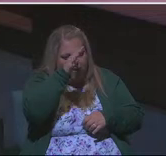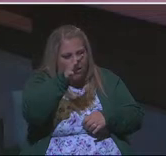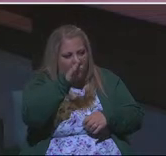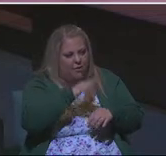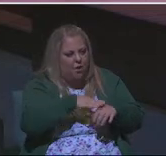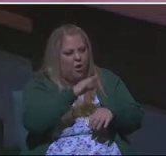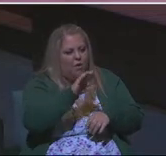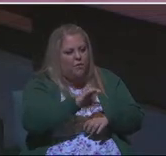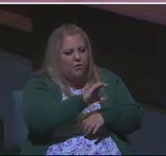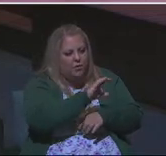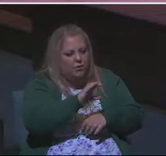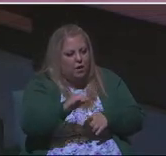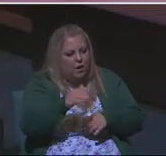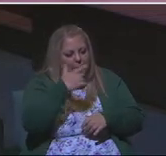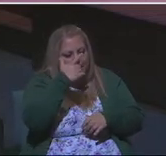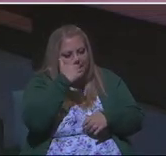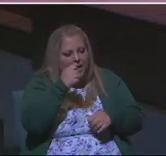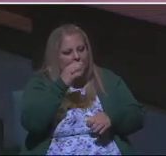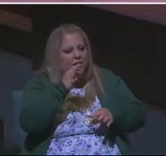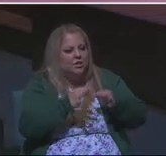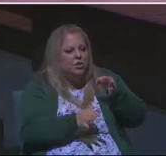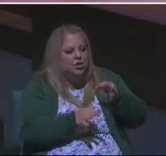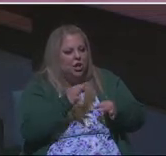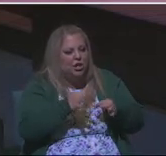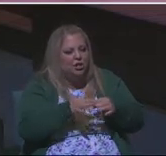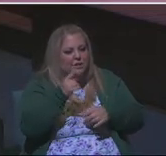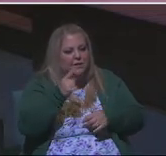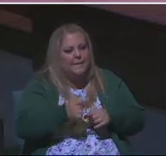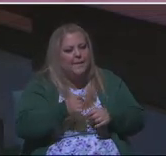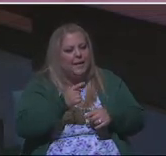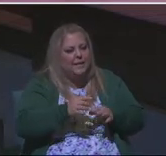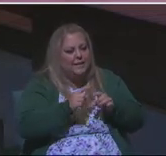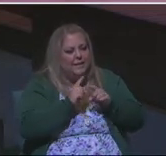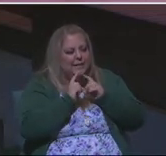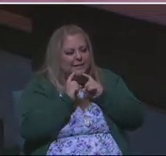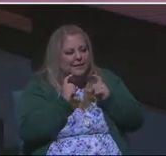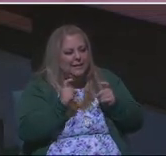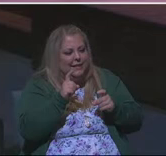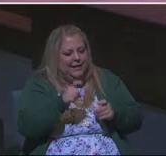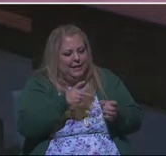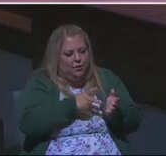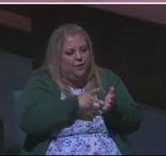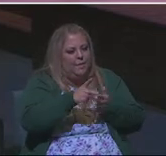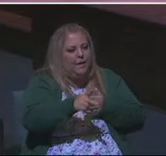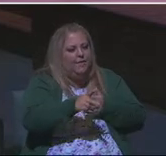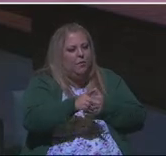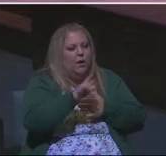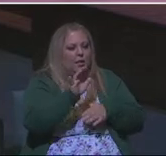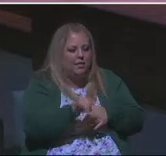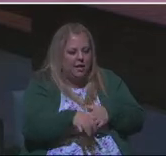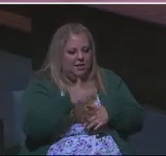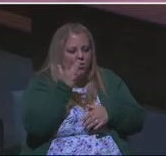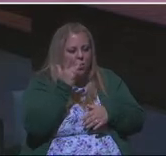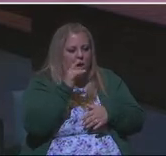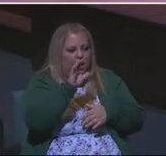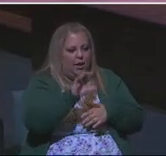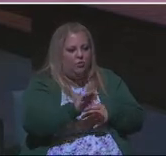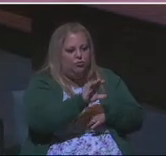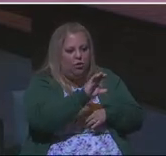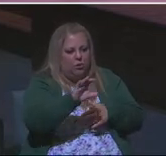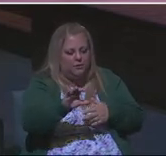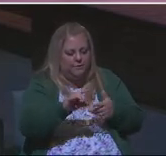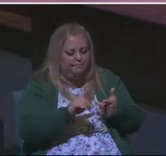Why? Because justice demands that sin has to be paid for. That's why there was a cross. There's a second reason